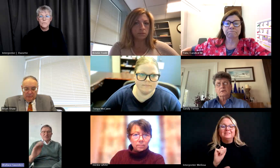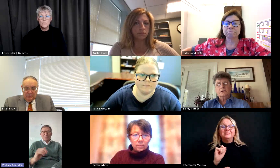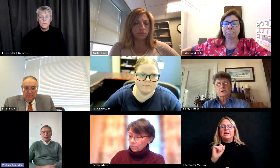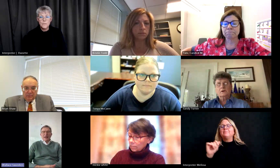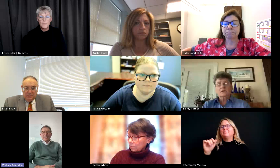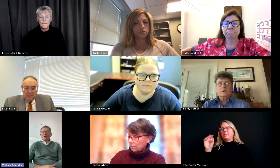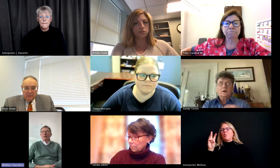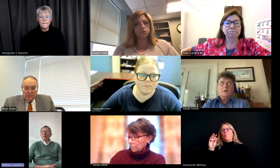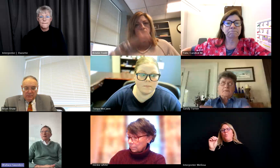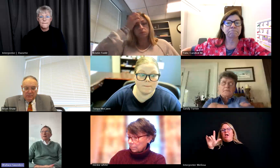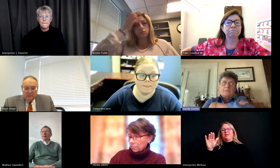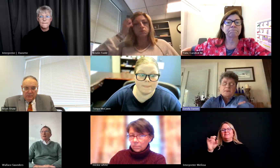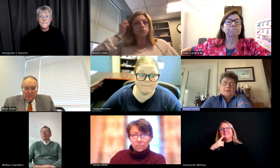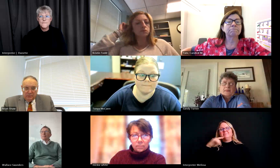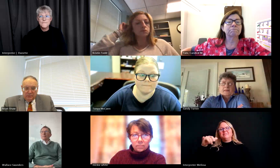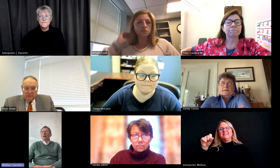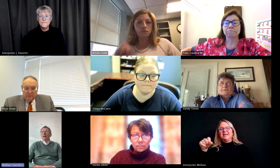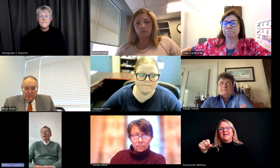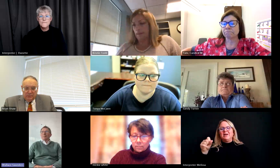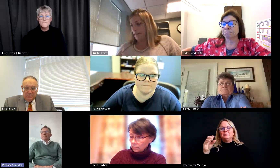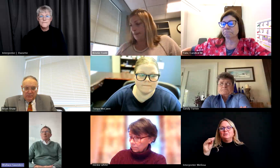Yeah, so